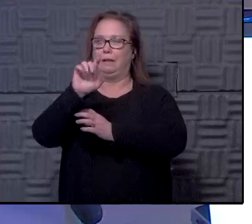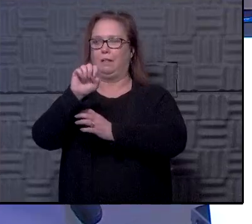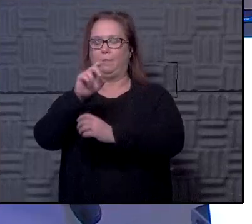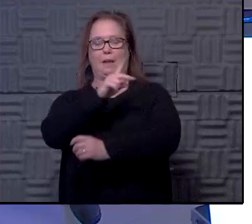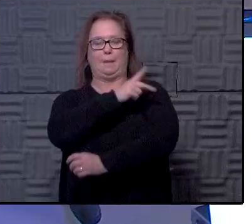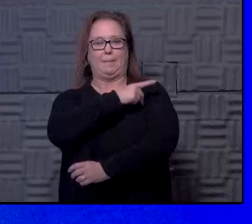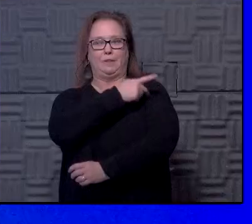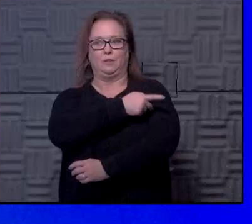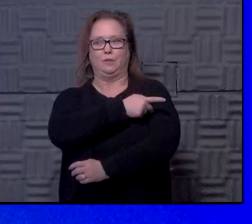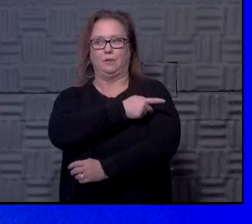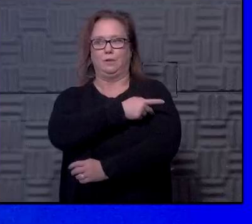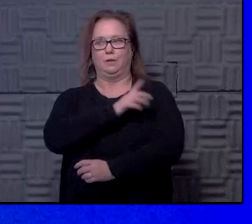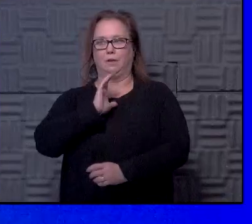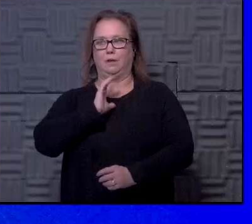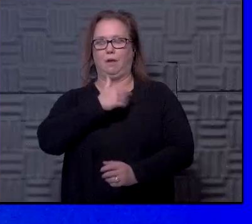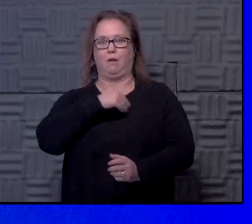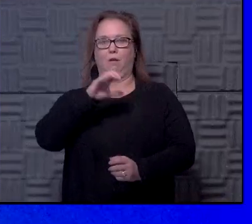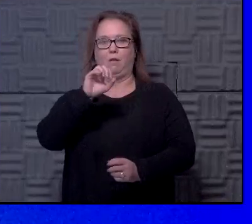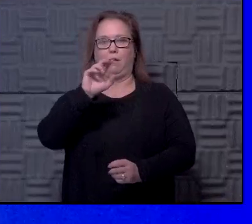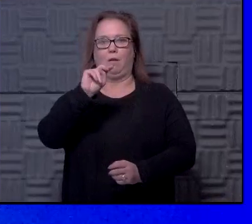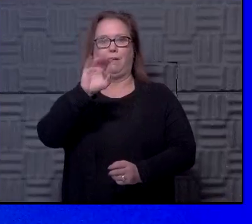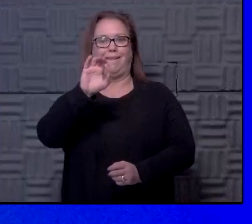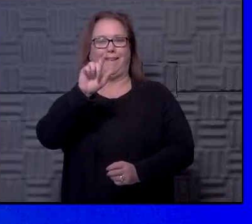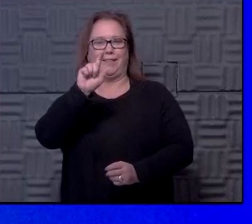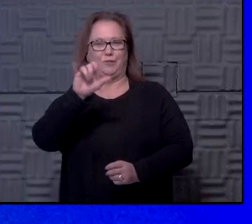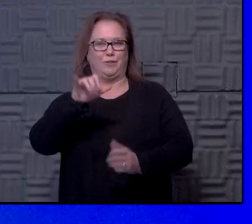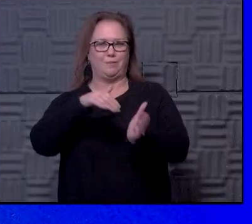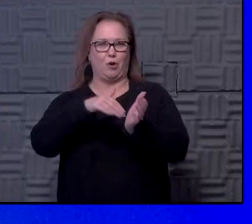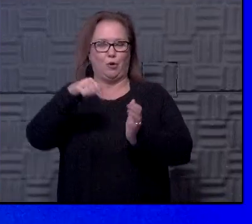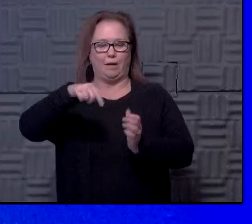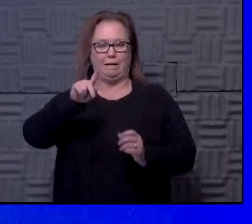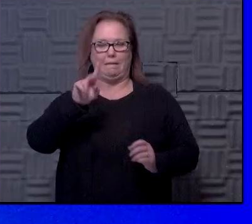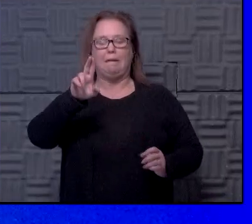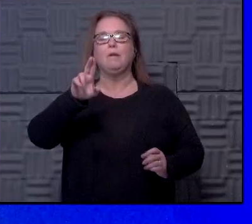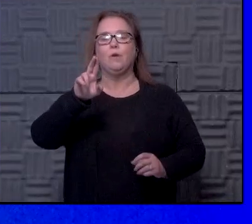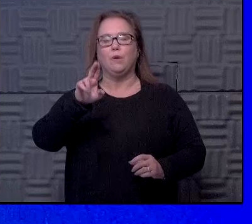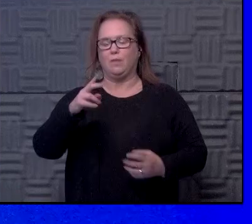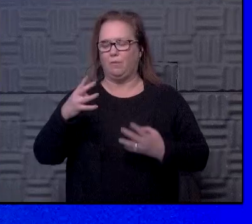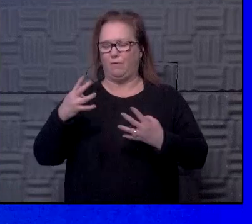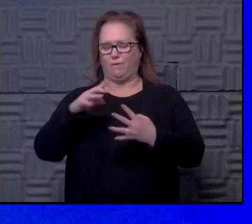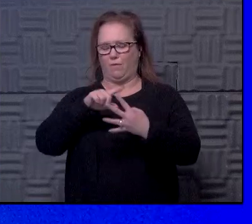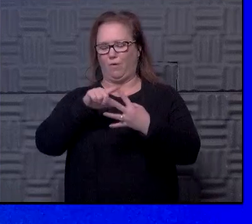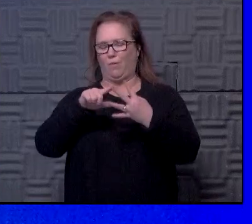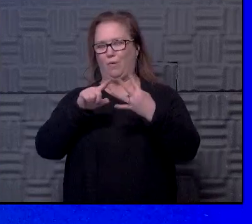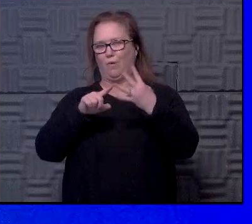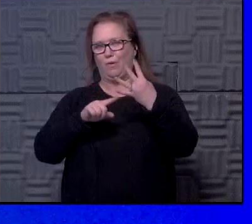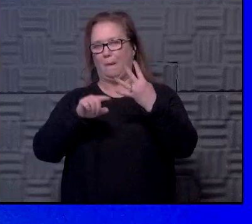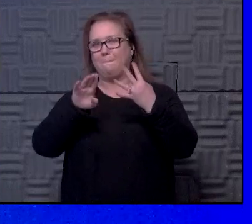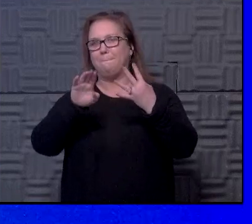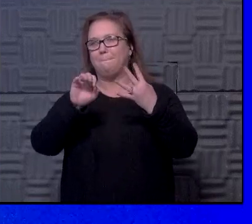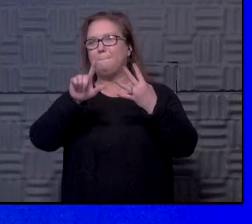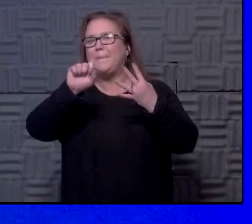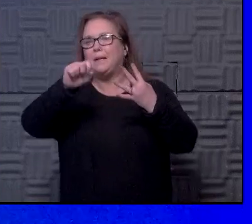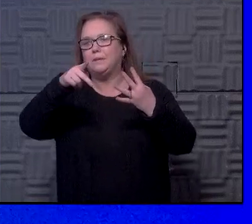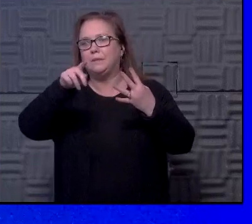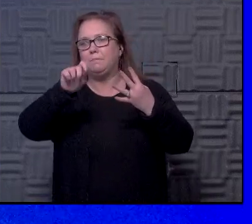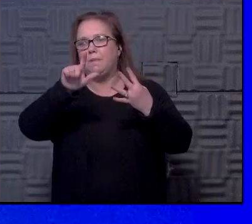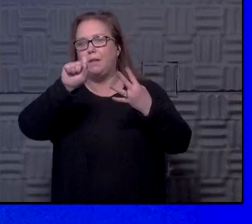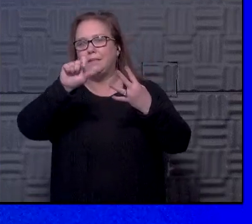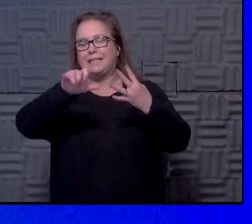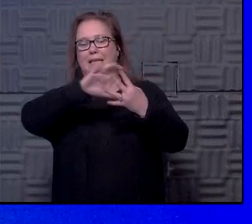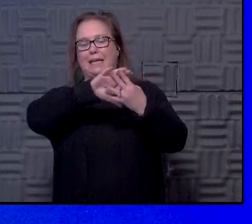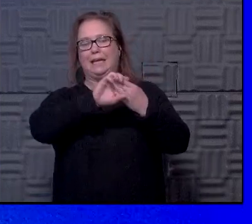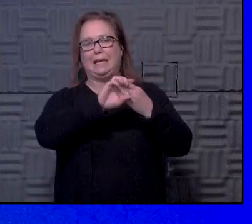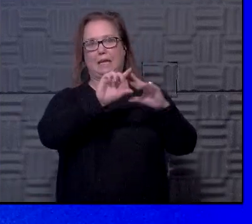patient. Dr. Doolittle is one of our oncologists. Yeah, I think there were 4 cases of Bell's palsy in the vaccine group